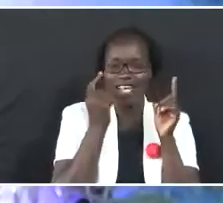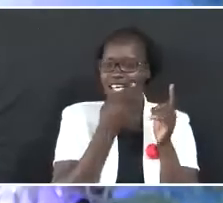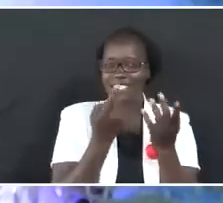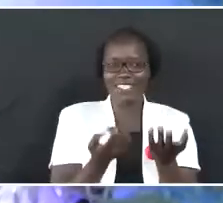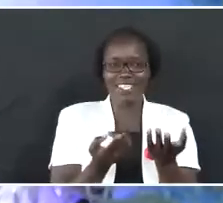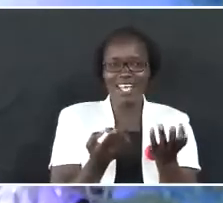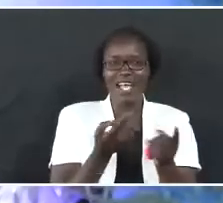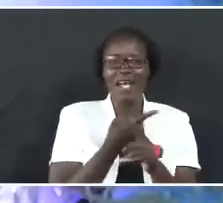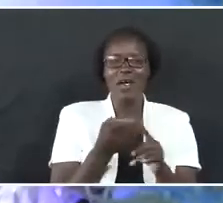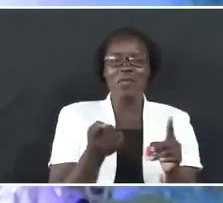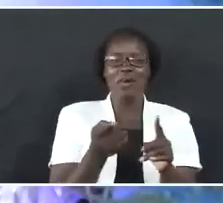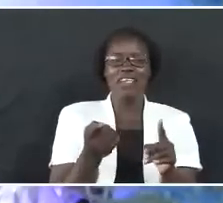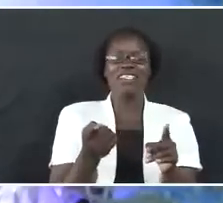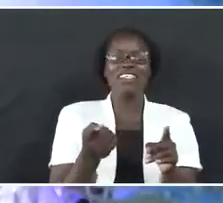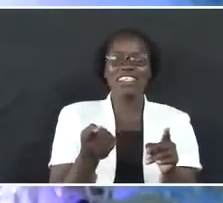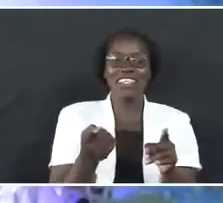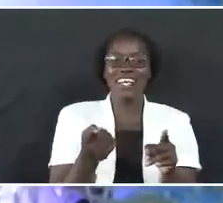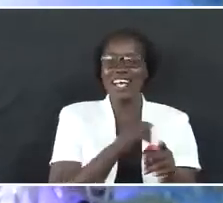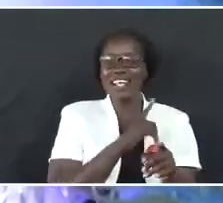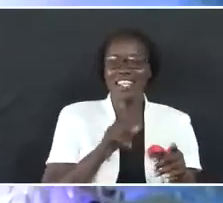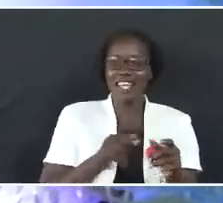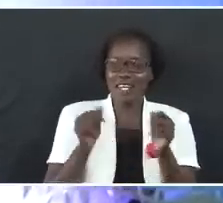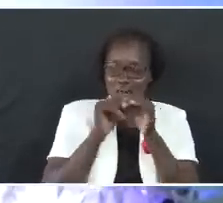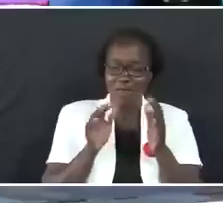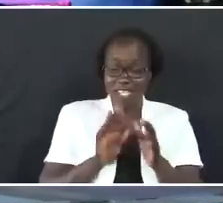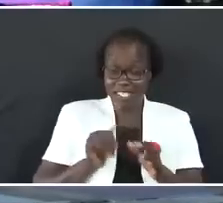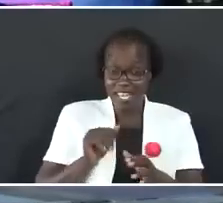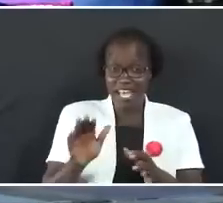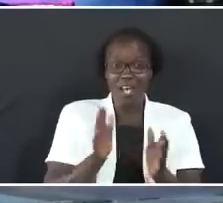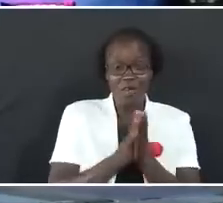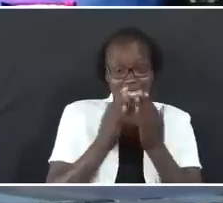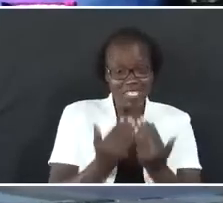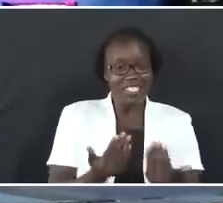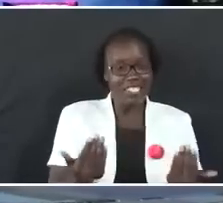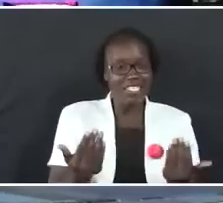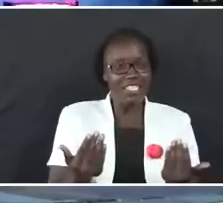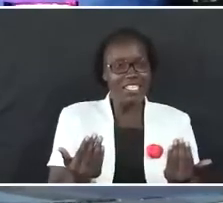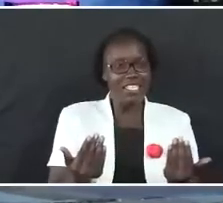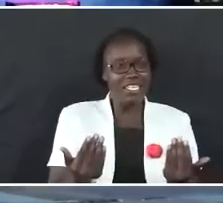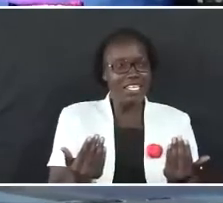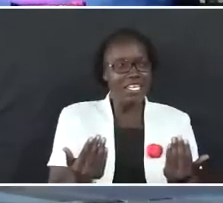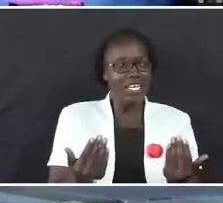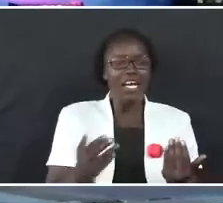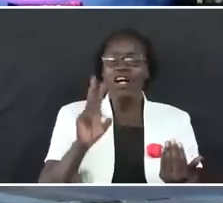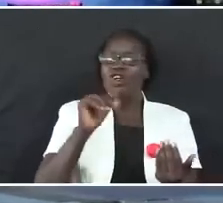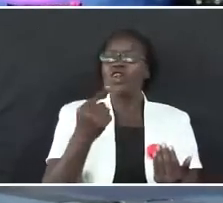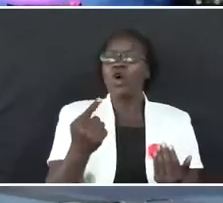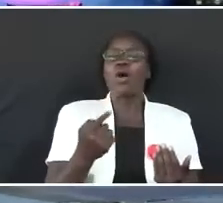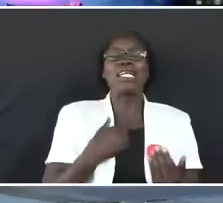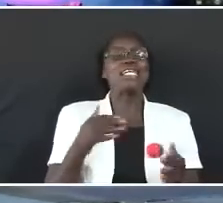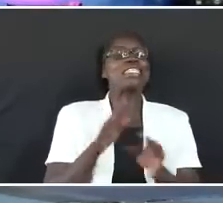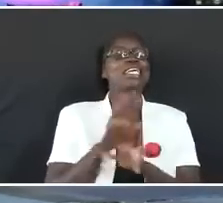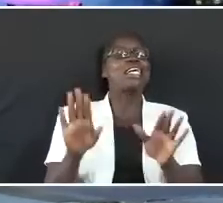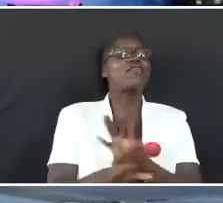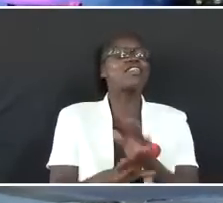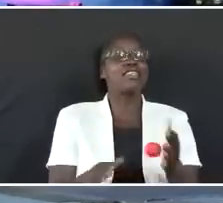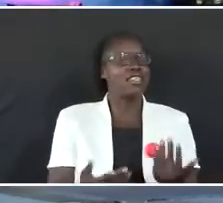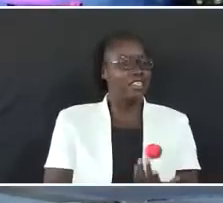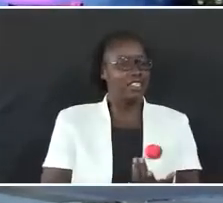But even with that, the Lord blessed her. With what? Children. I'm saying, no one has it